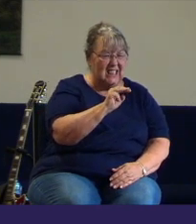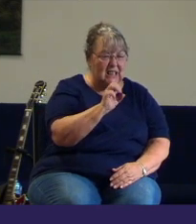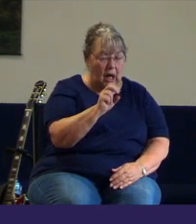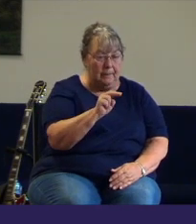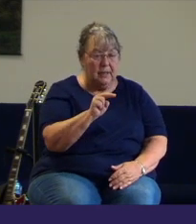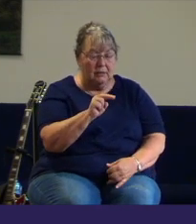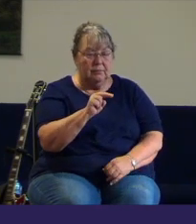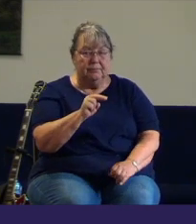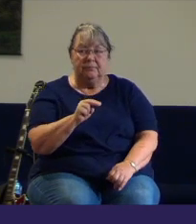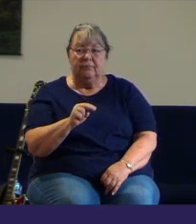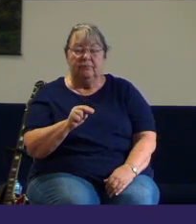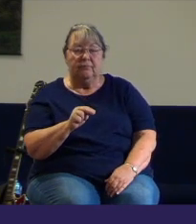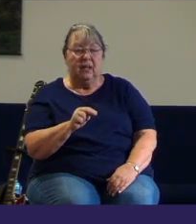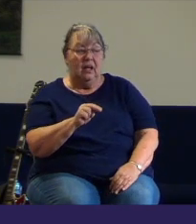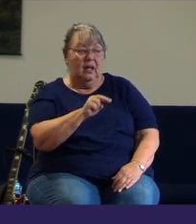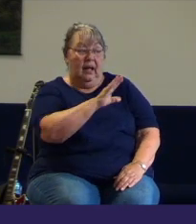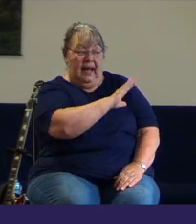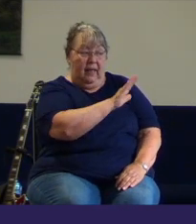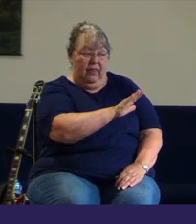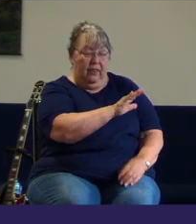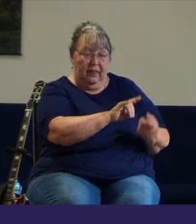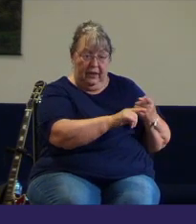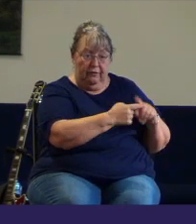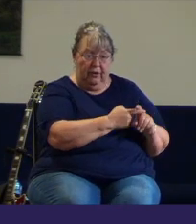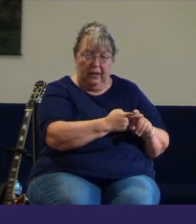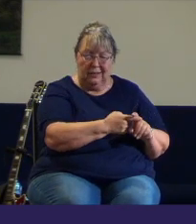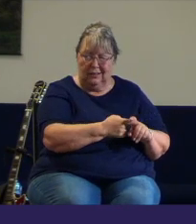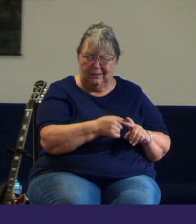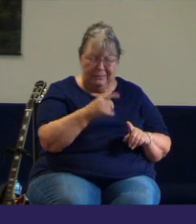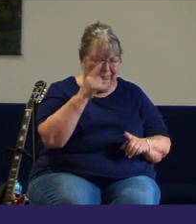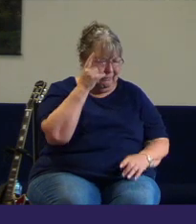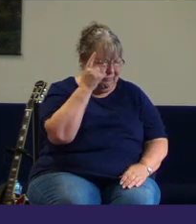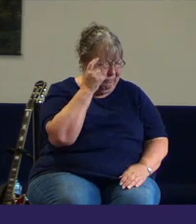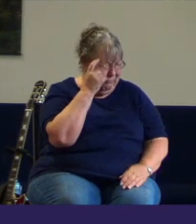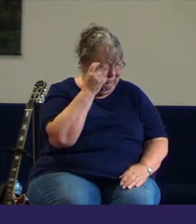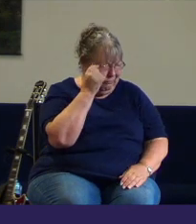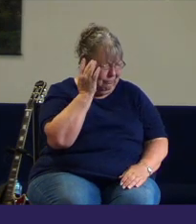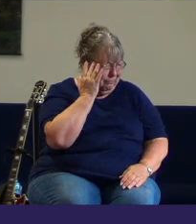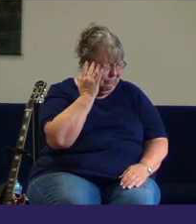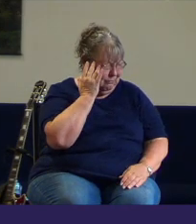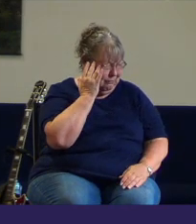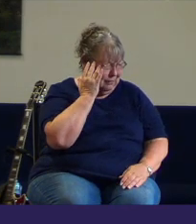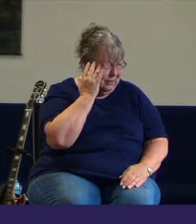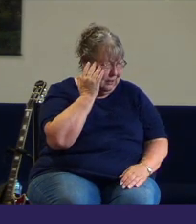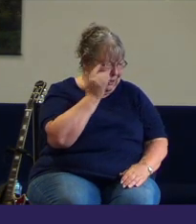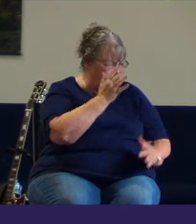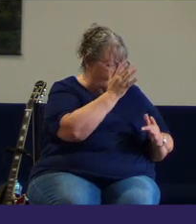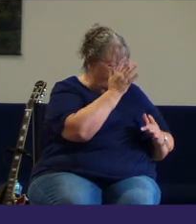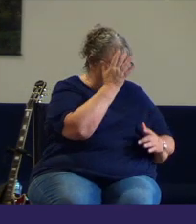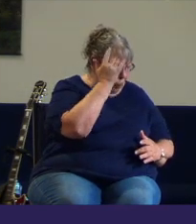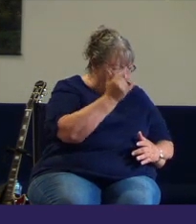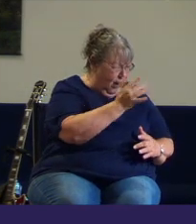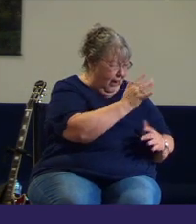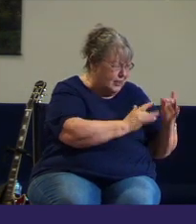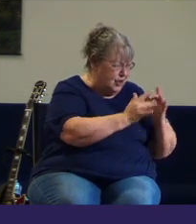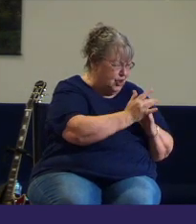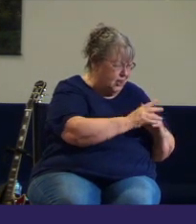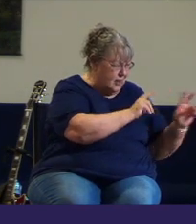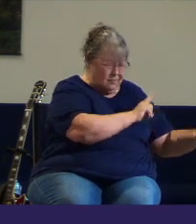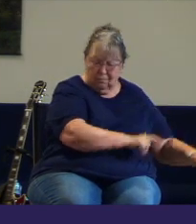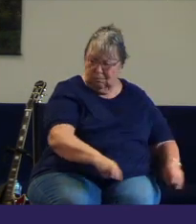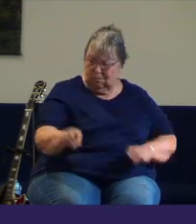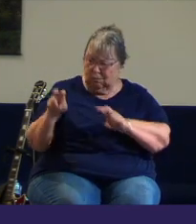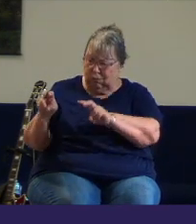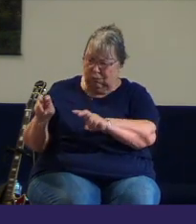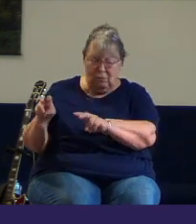him are questioning what Jesus did. It's like it almost seems like they want